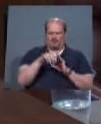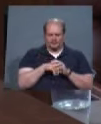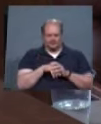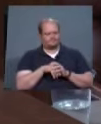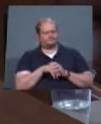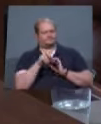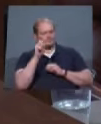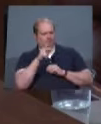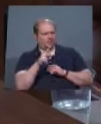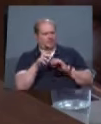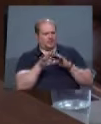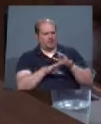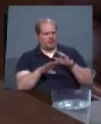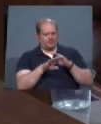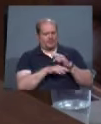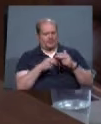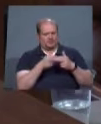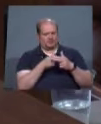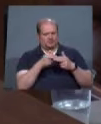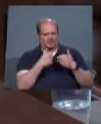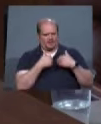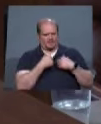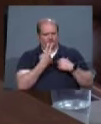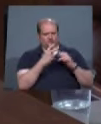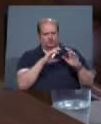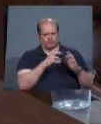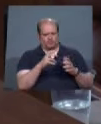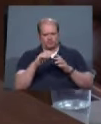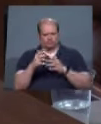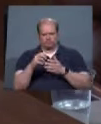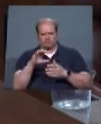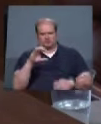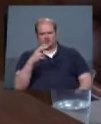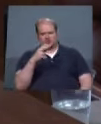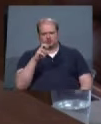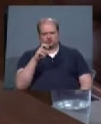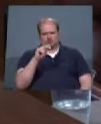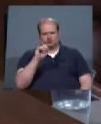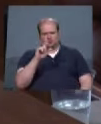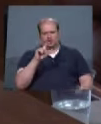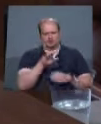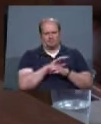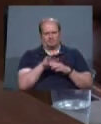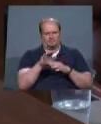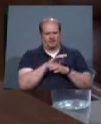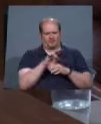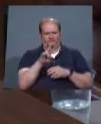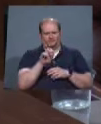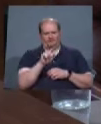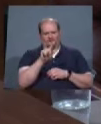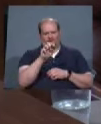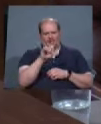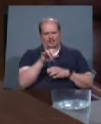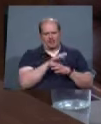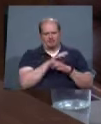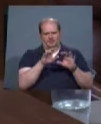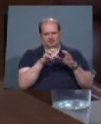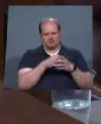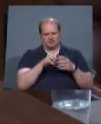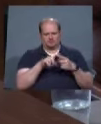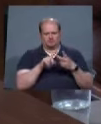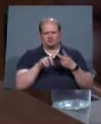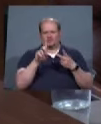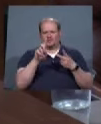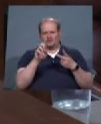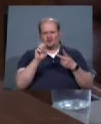at the bottom of your slide, there was two groups, the Chenal Business Chenal Valley Business Group and then